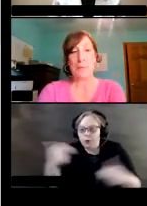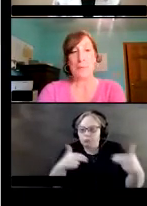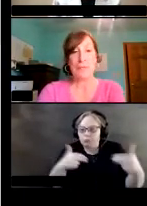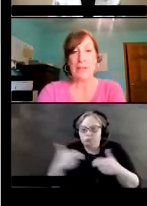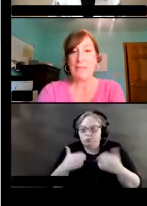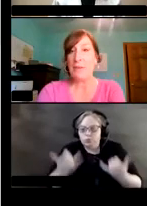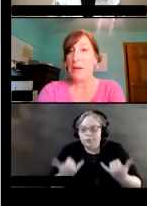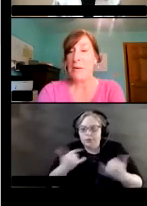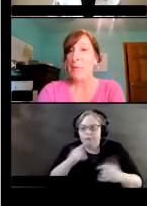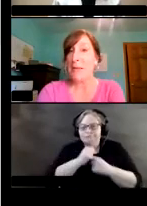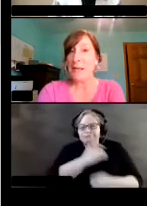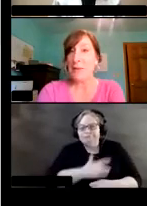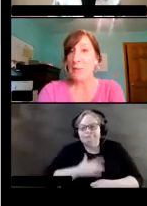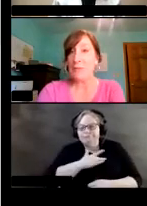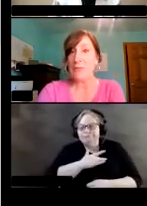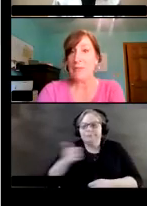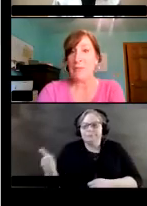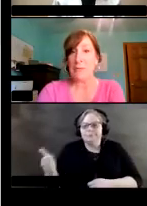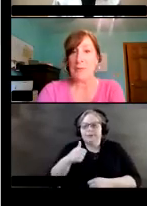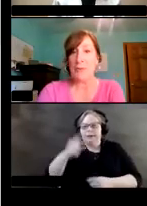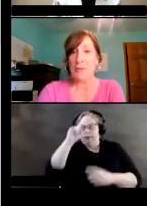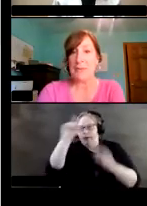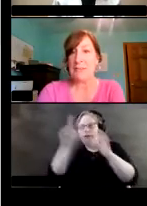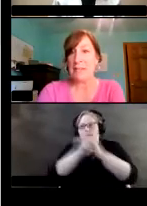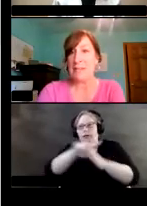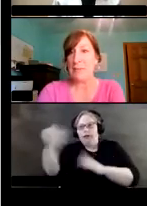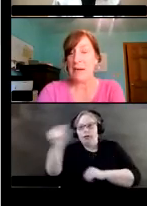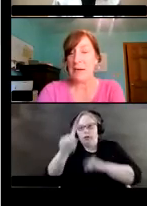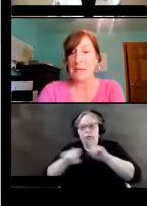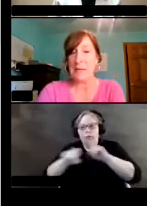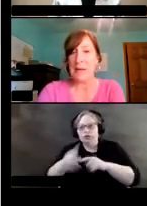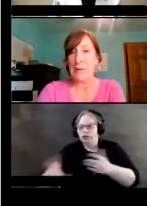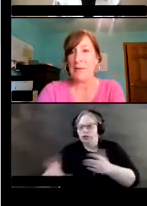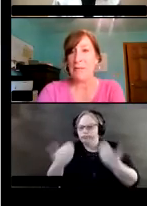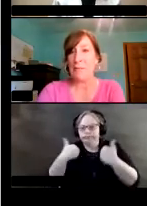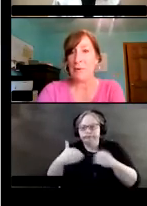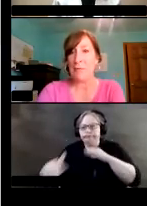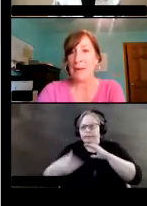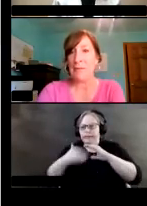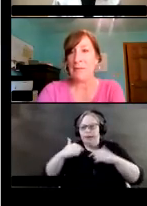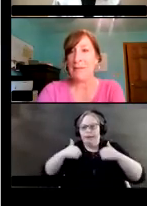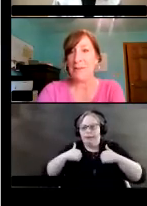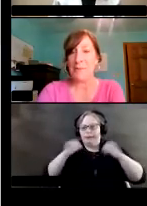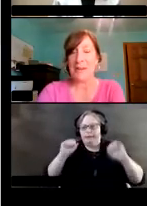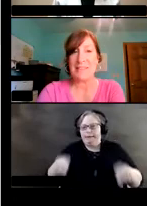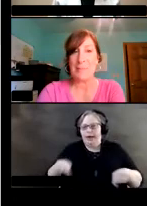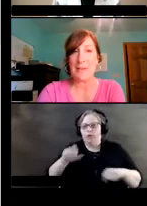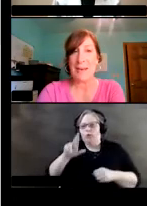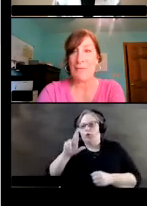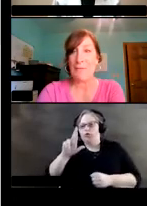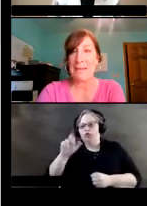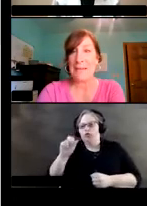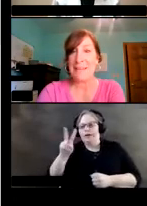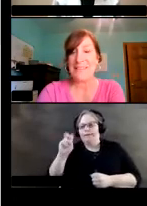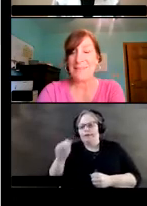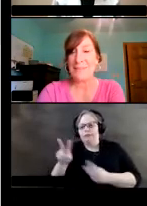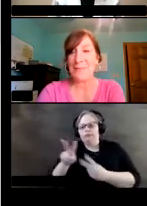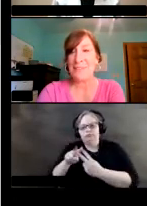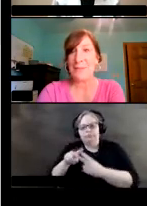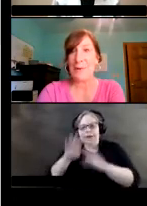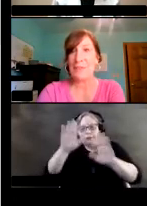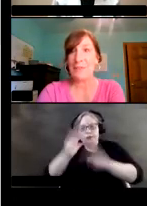We really appreciate it. If you come up with any other questions afterwards, don't hesitate to email myself or Raven. Otherwise, everybody have a great